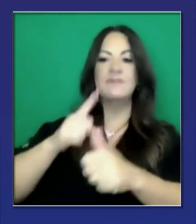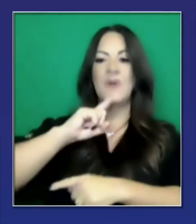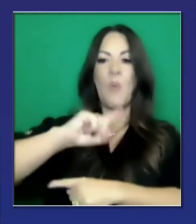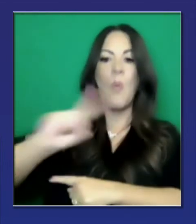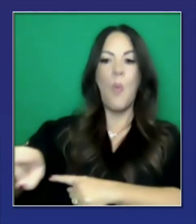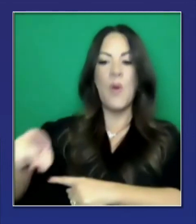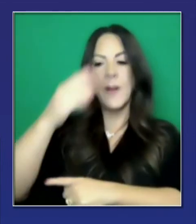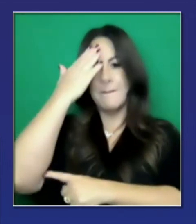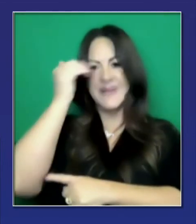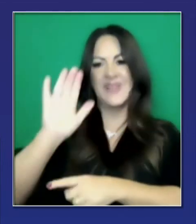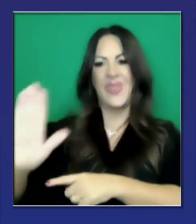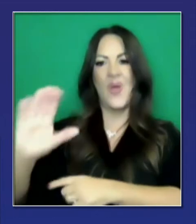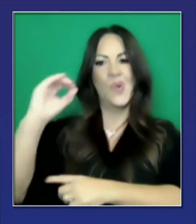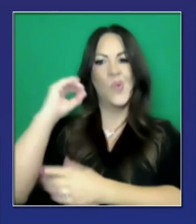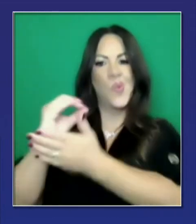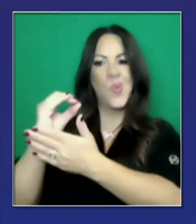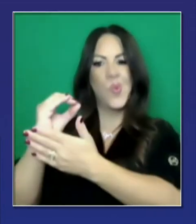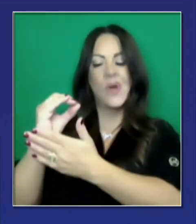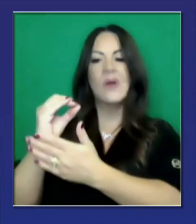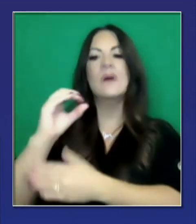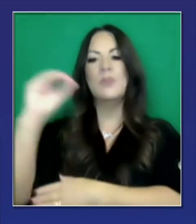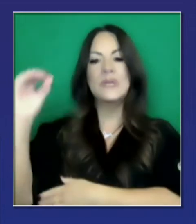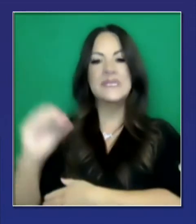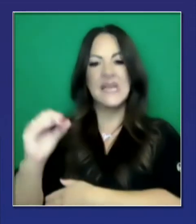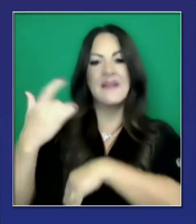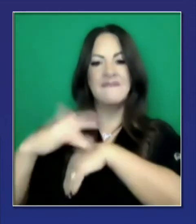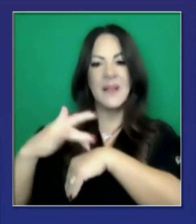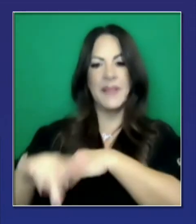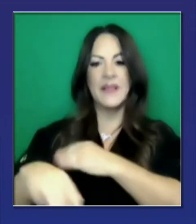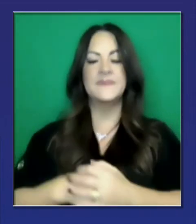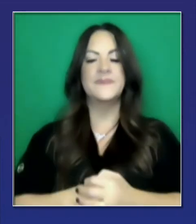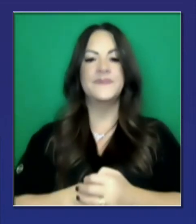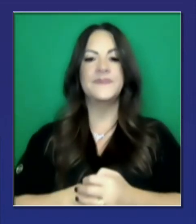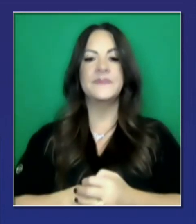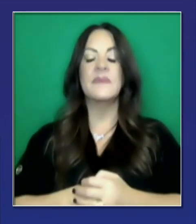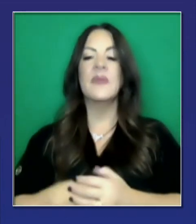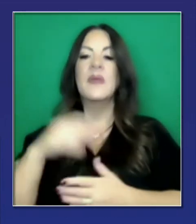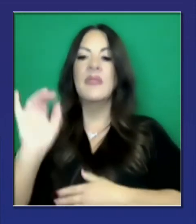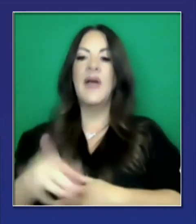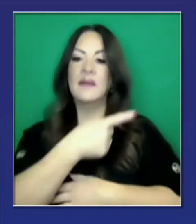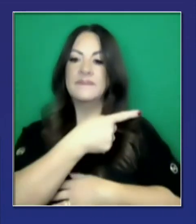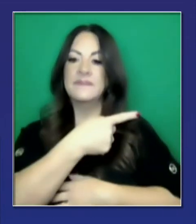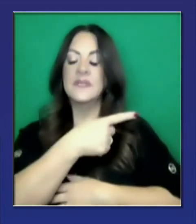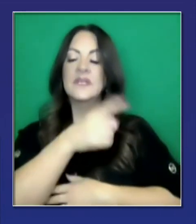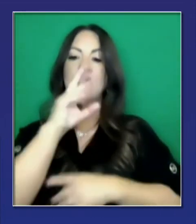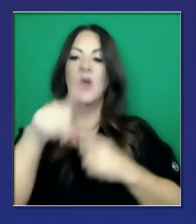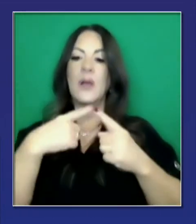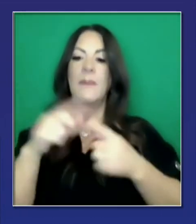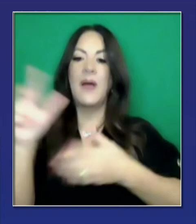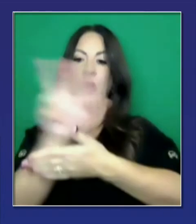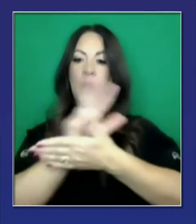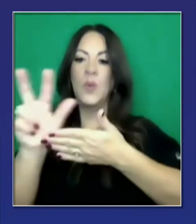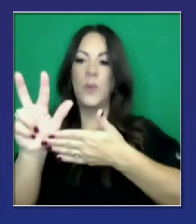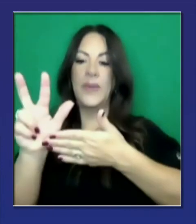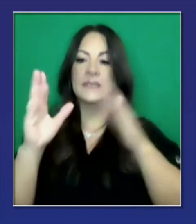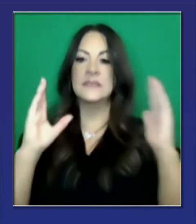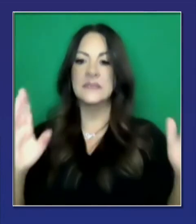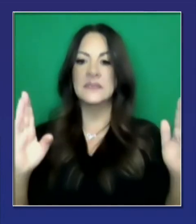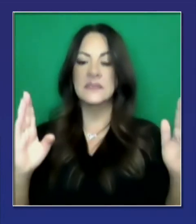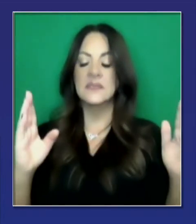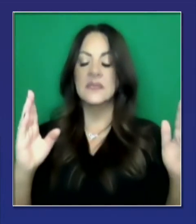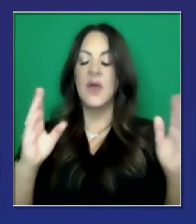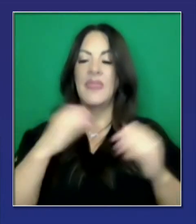ICU capacity you just saw. That 3-week period is now due